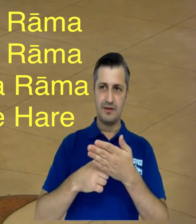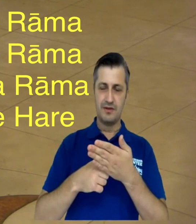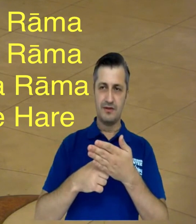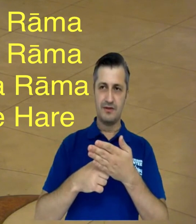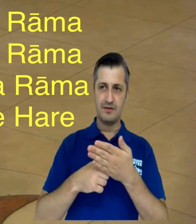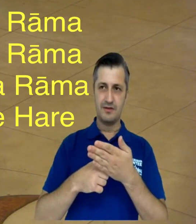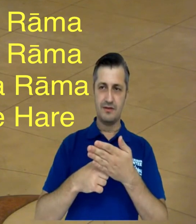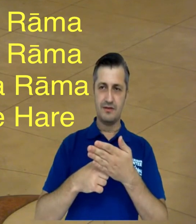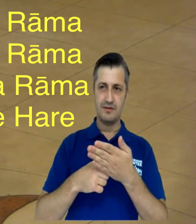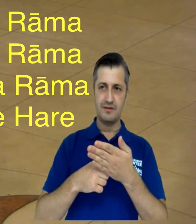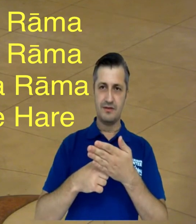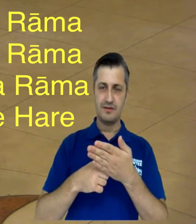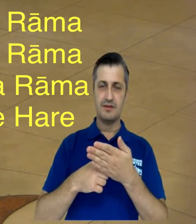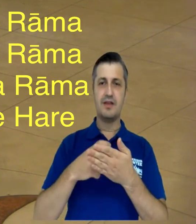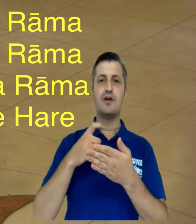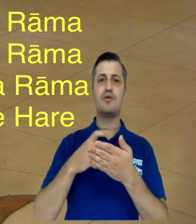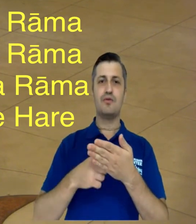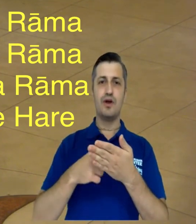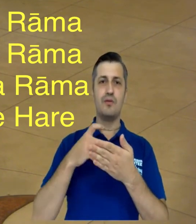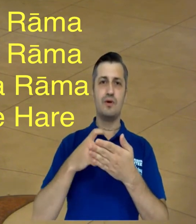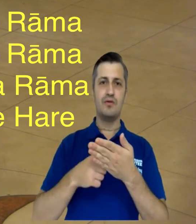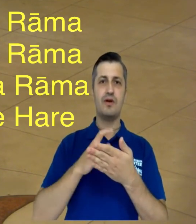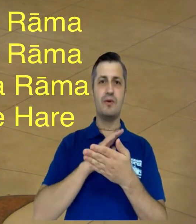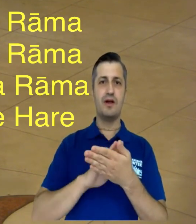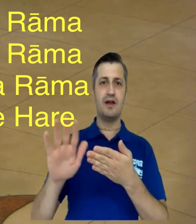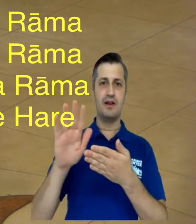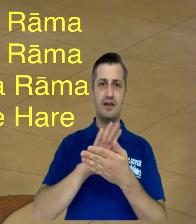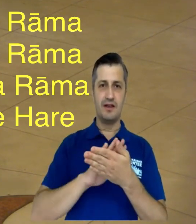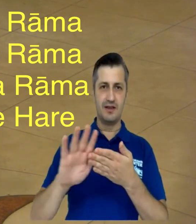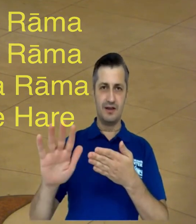Rama Rama, Hare Hare.